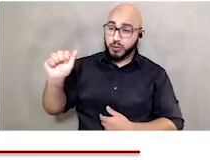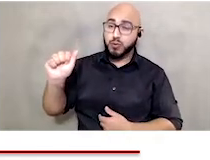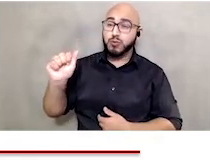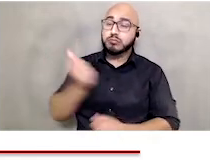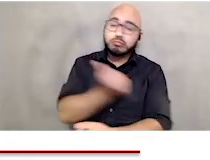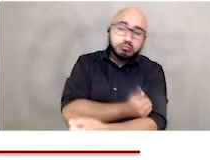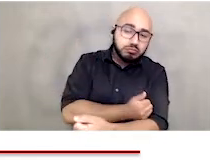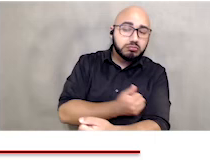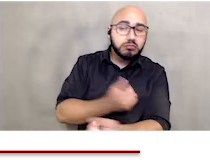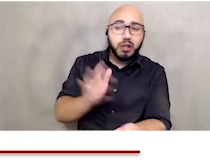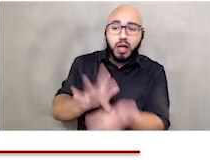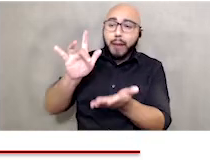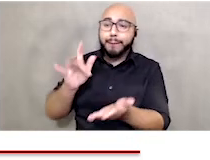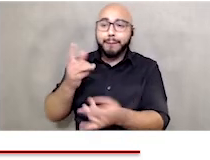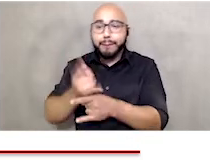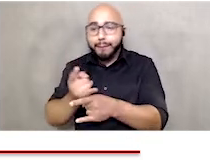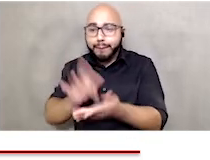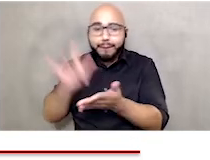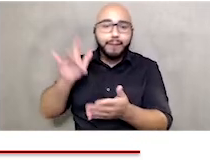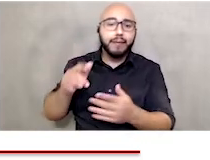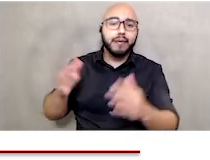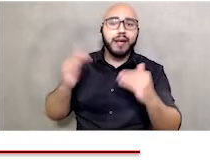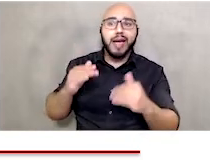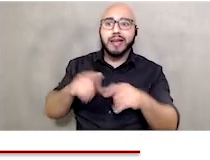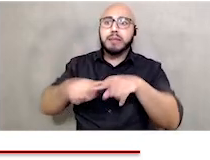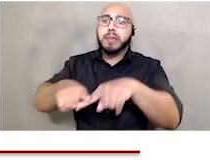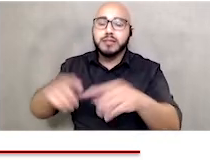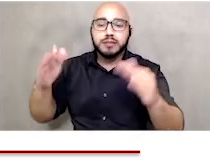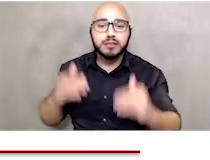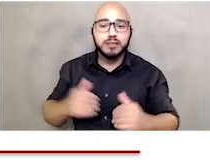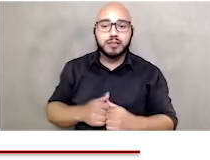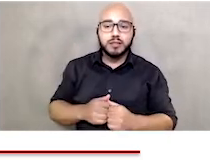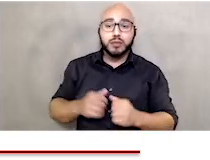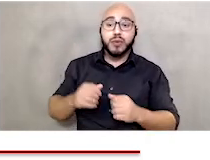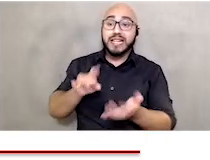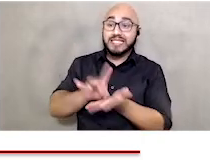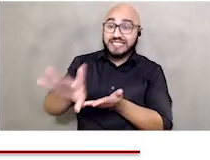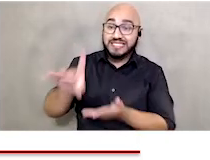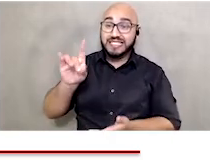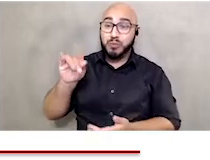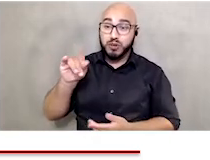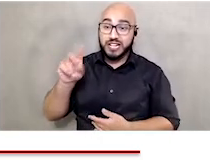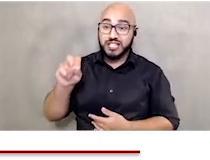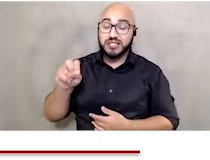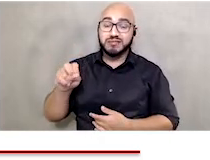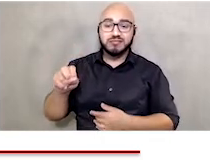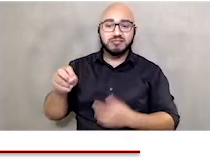With deportation, it has been found that undocumented Mexican immigrants are more vulnerable